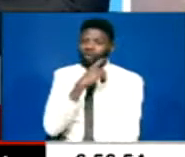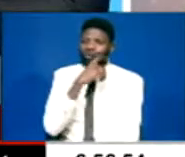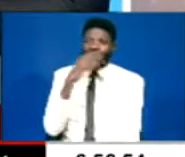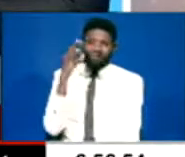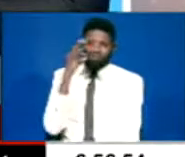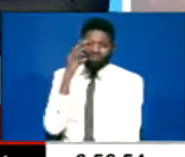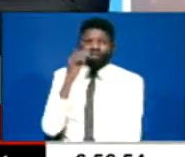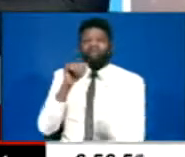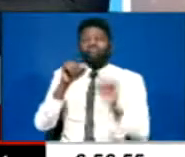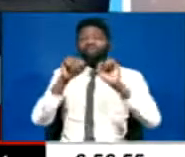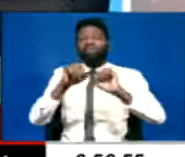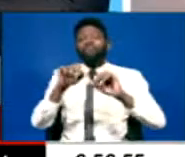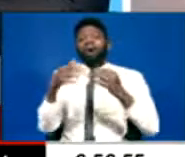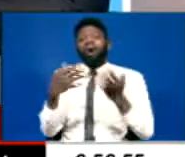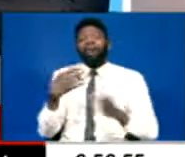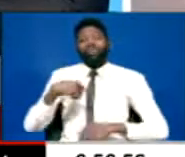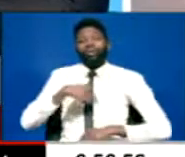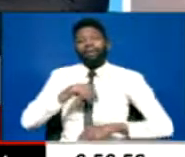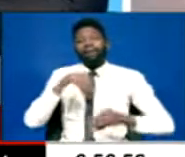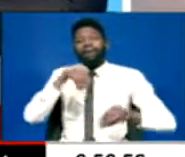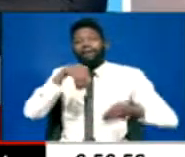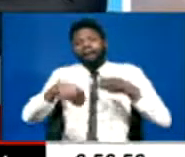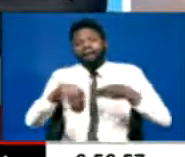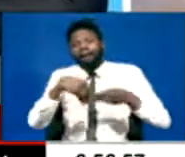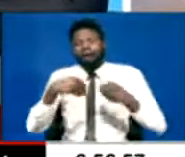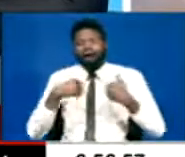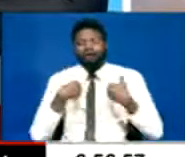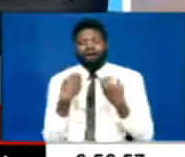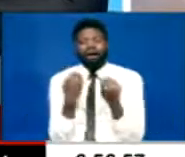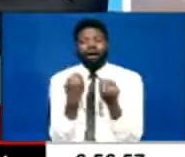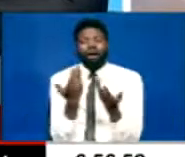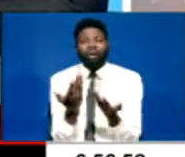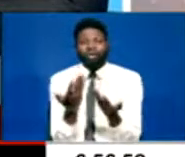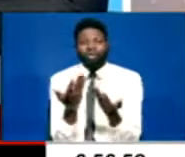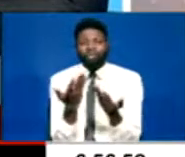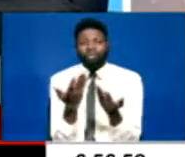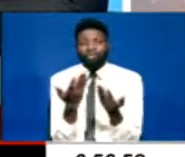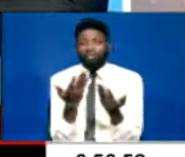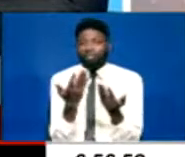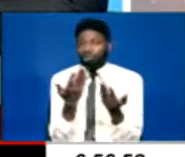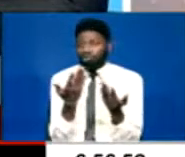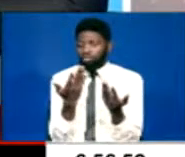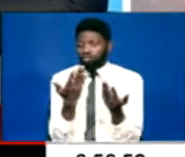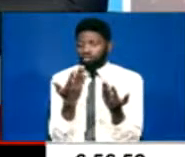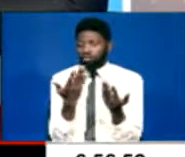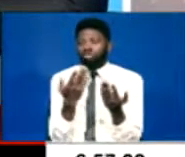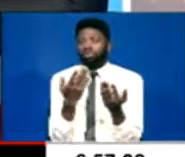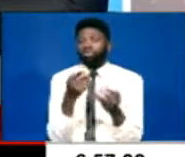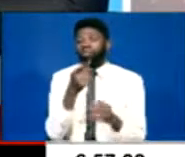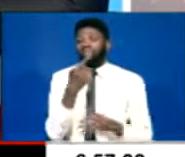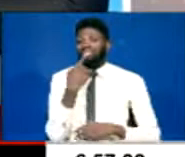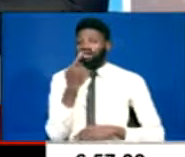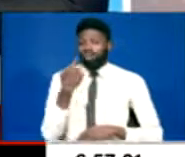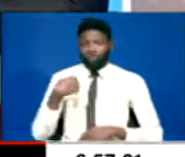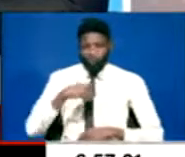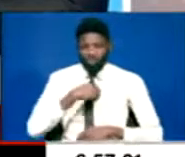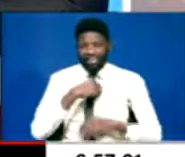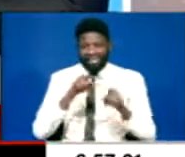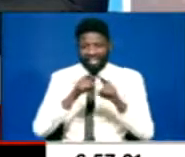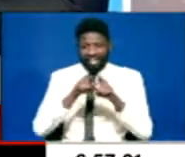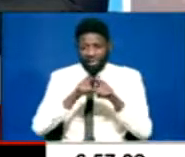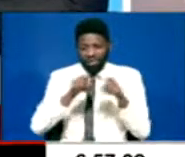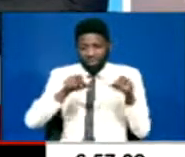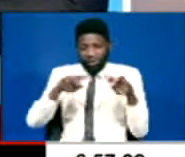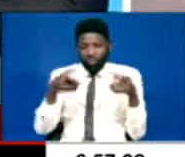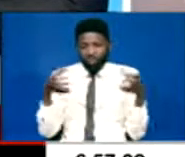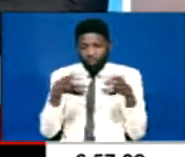have? At what point are we going to be, just an example, you said, have we done our due diligence as media to interrogate